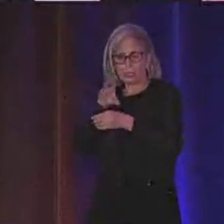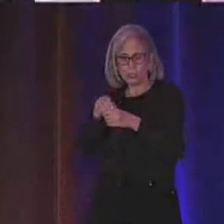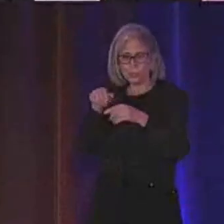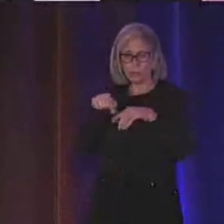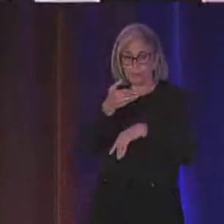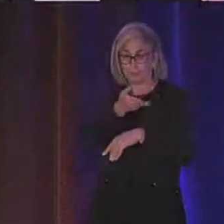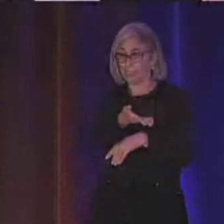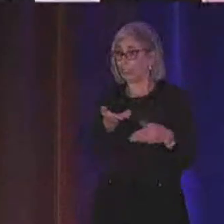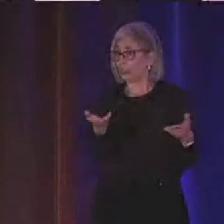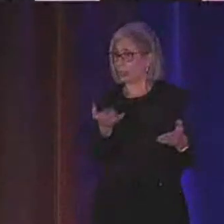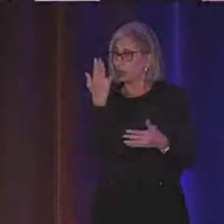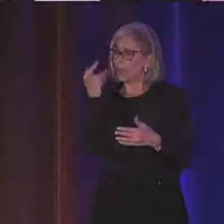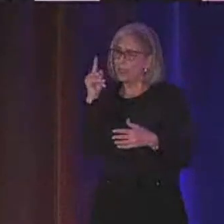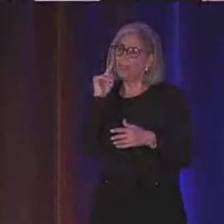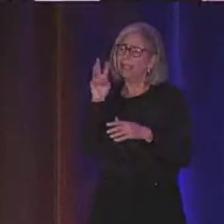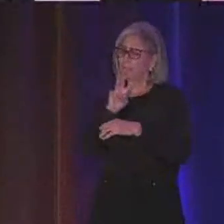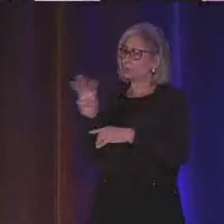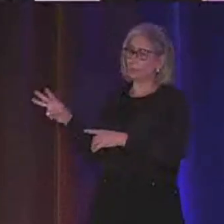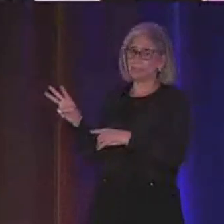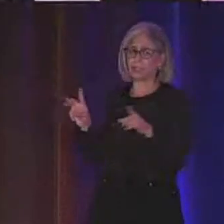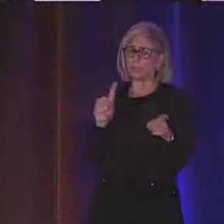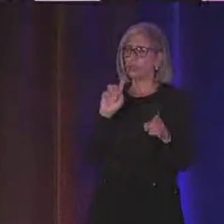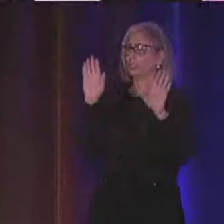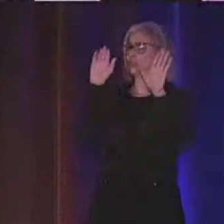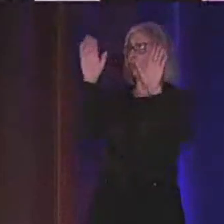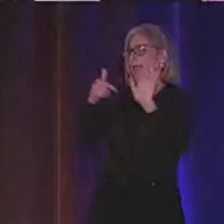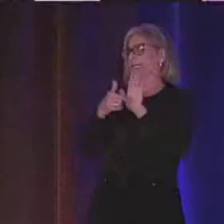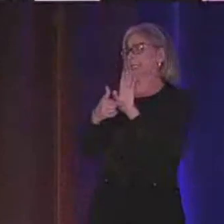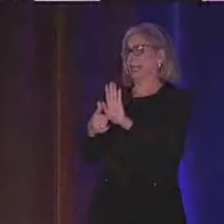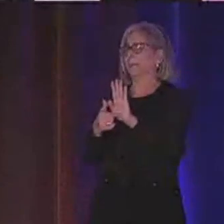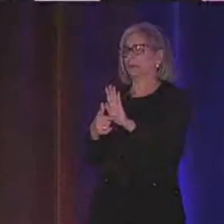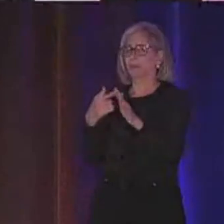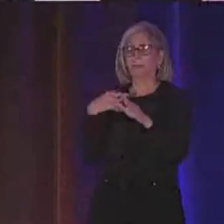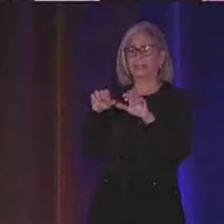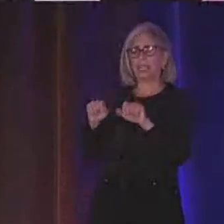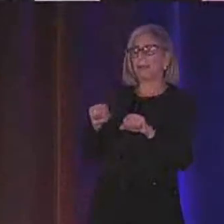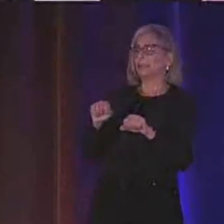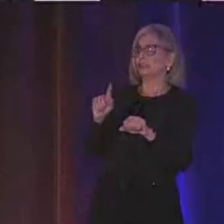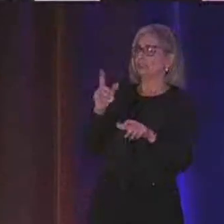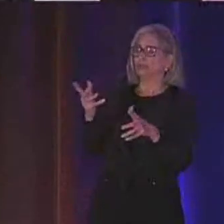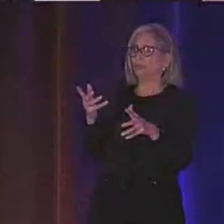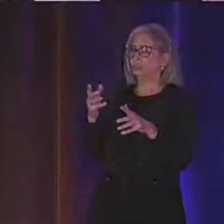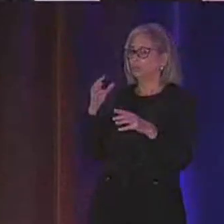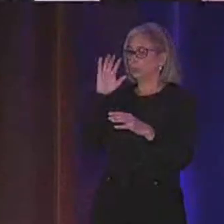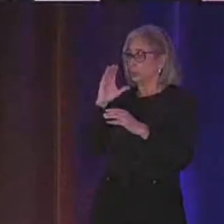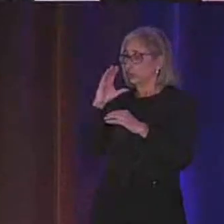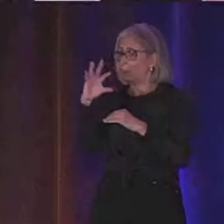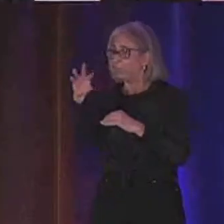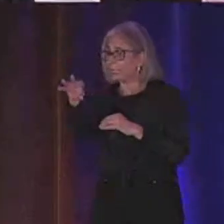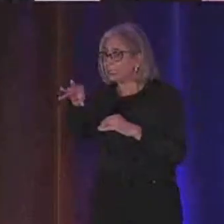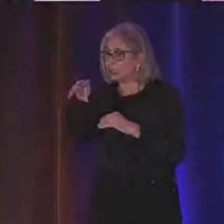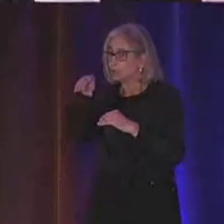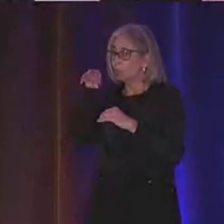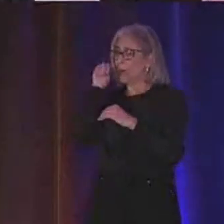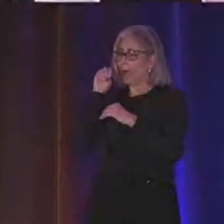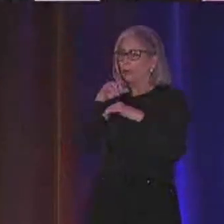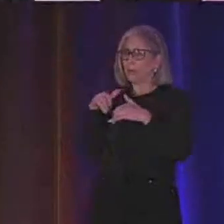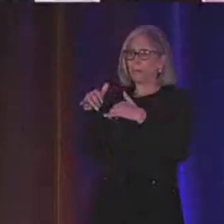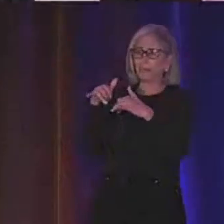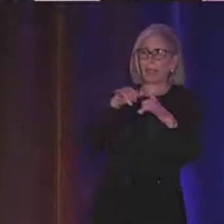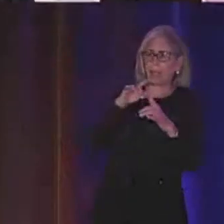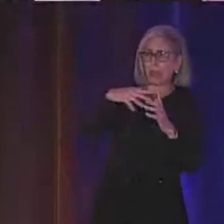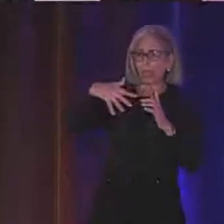here because I think his website's a really great example of being able to zoom in, zoom out, mouse around, pan